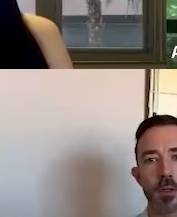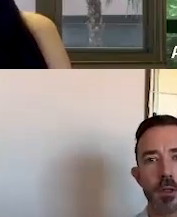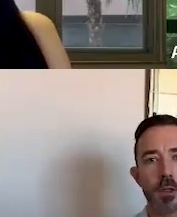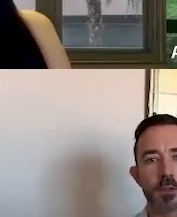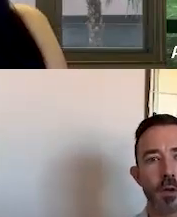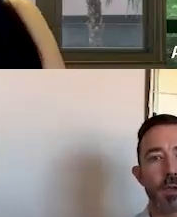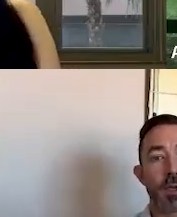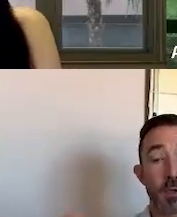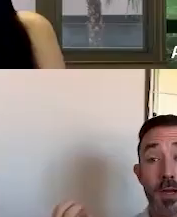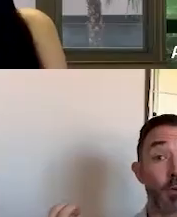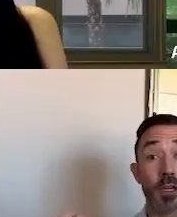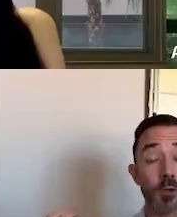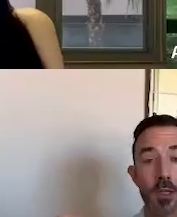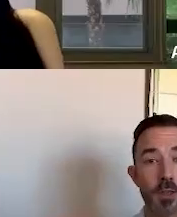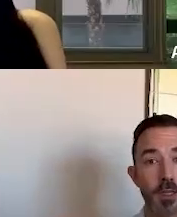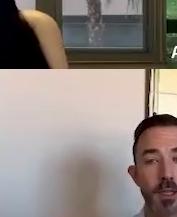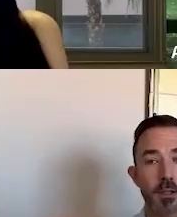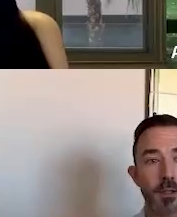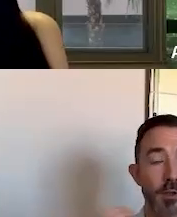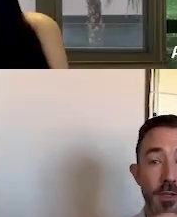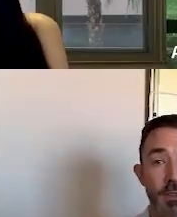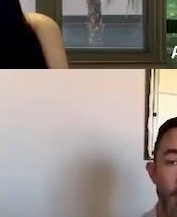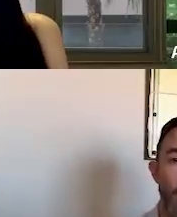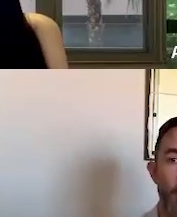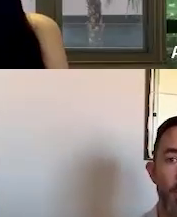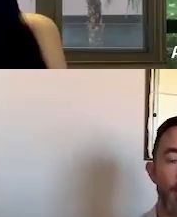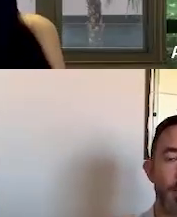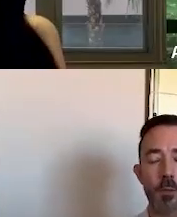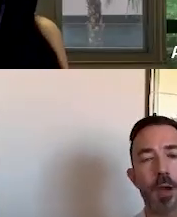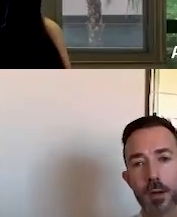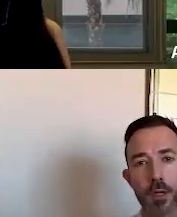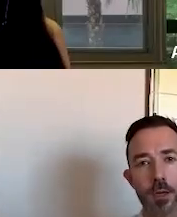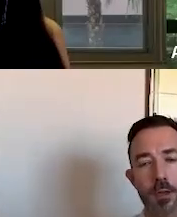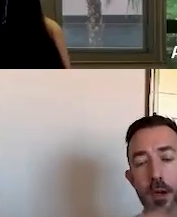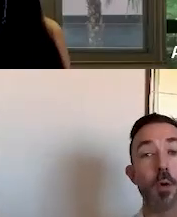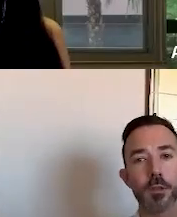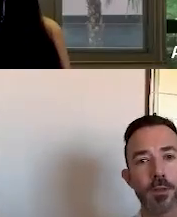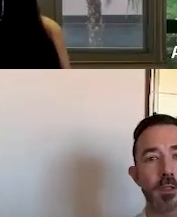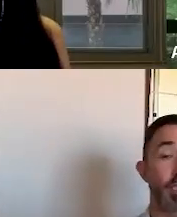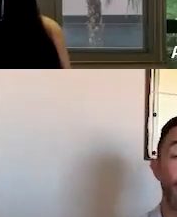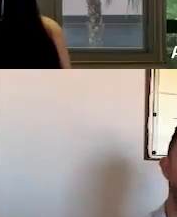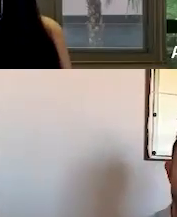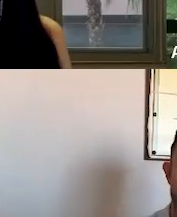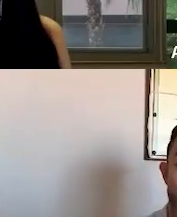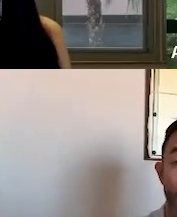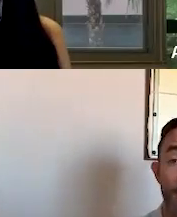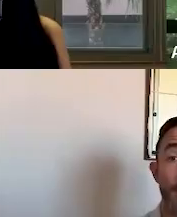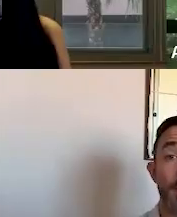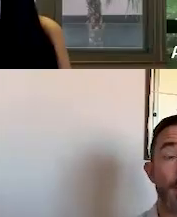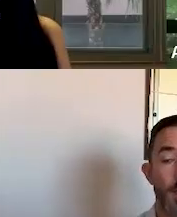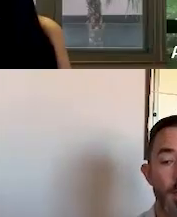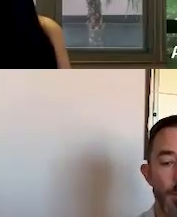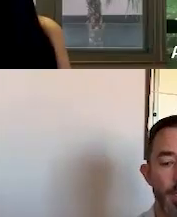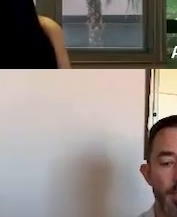you. So you might really think that, the thing that they want to work on isn't the priority, or they don't want to do the thing that you think is so